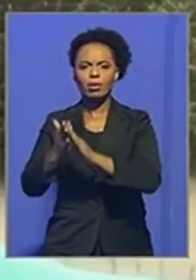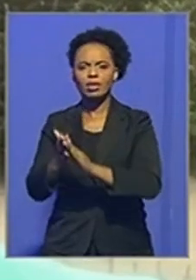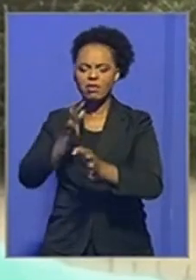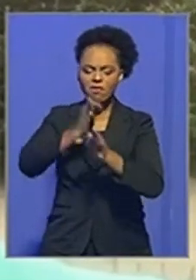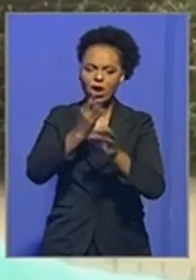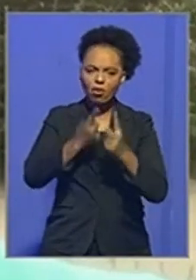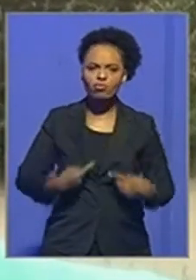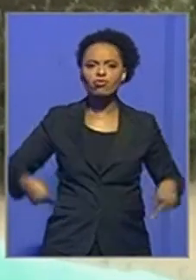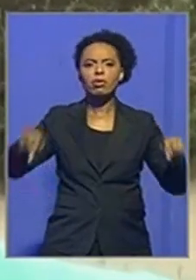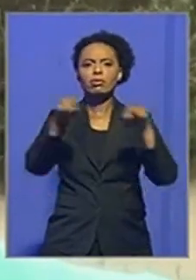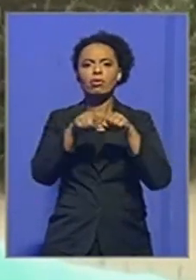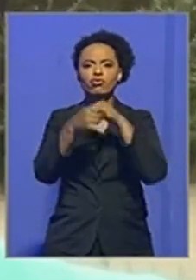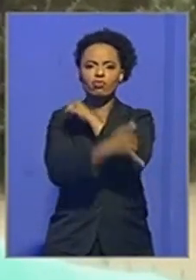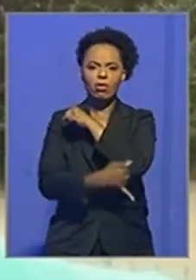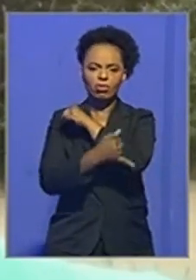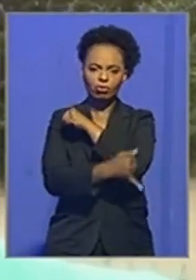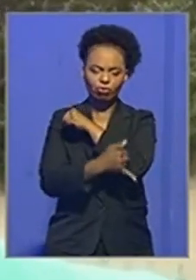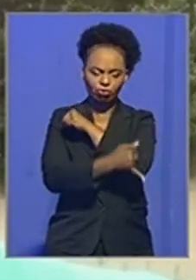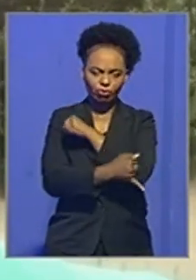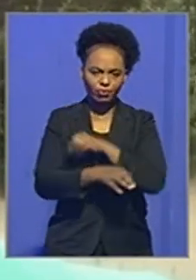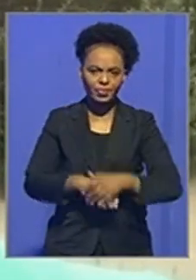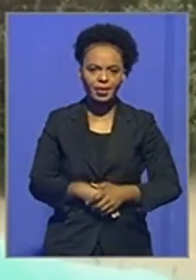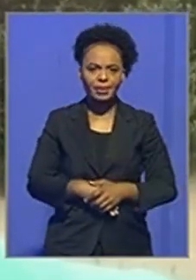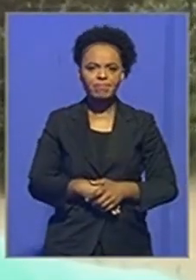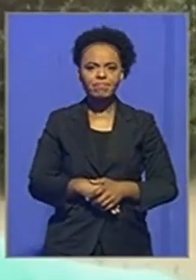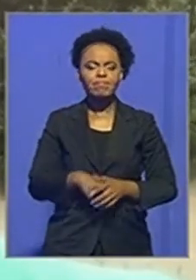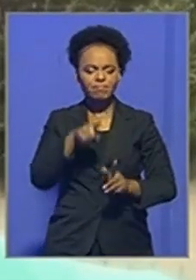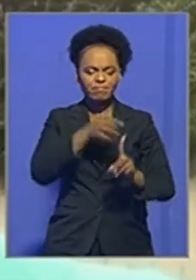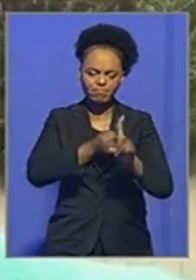father of the nation, and indeed a nation builder himself.